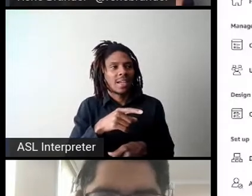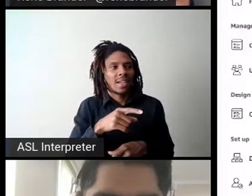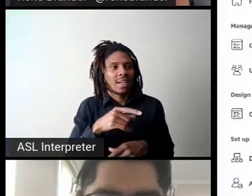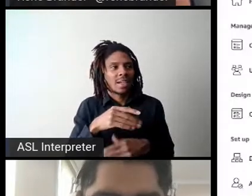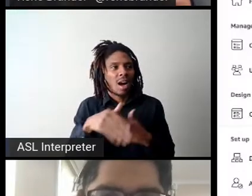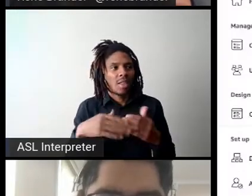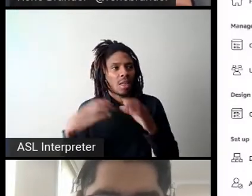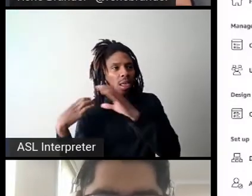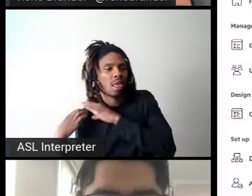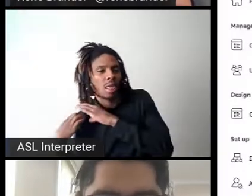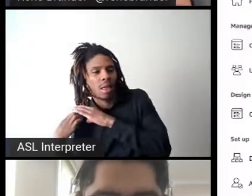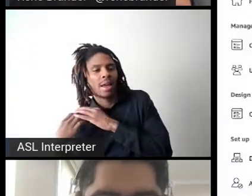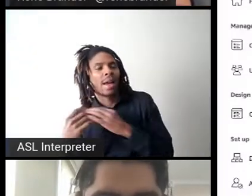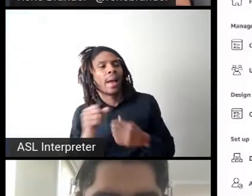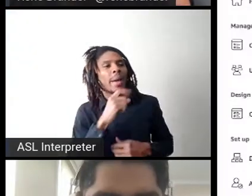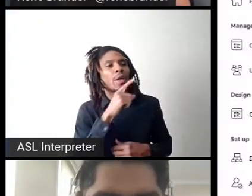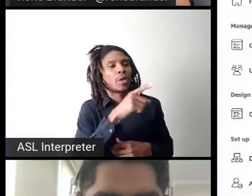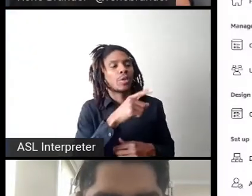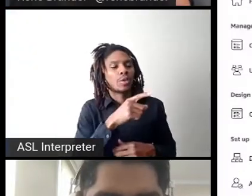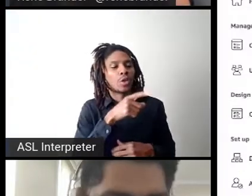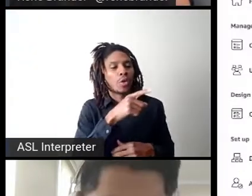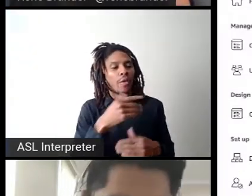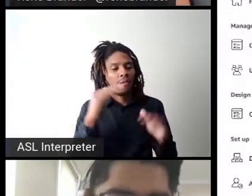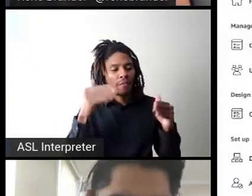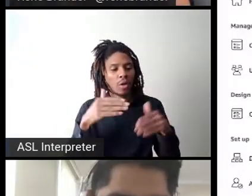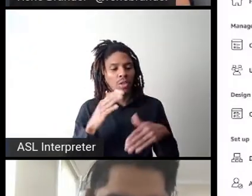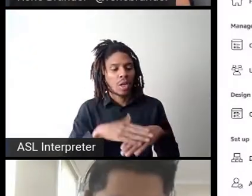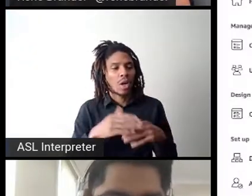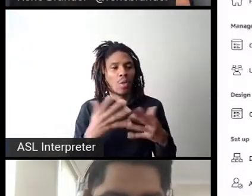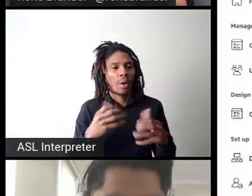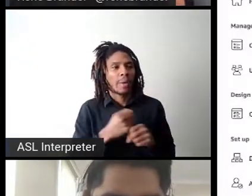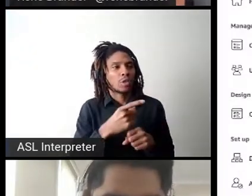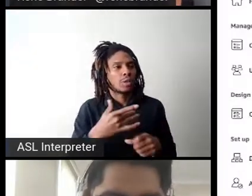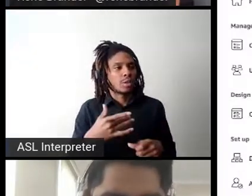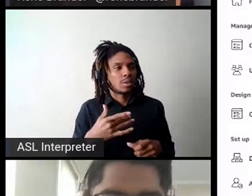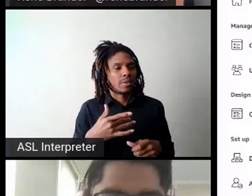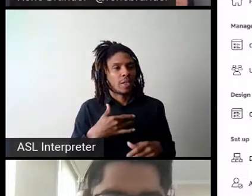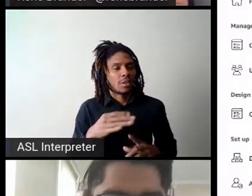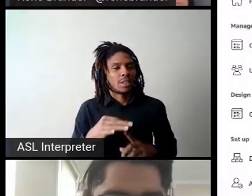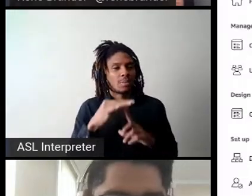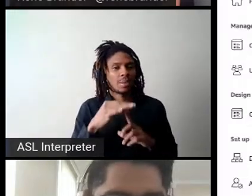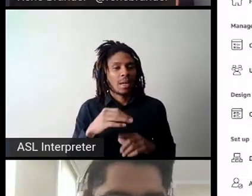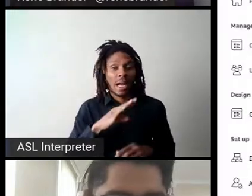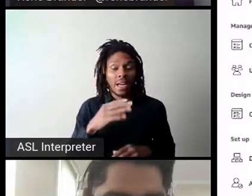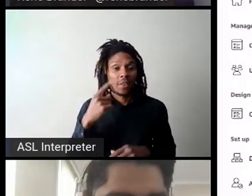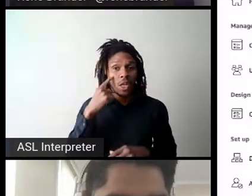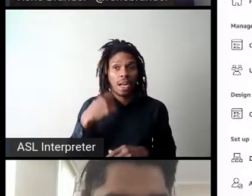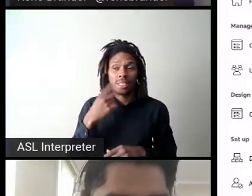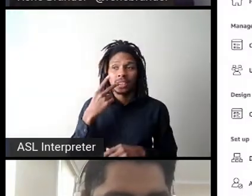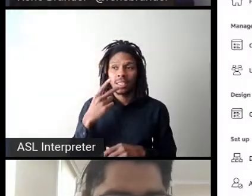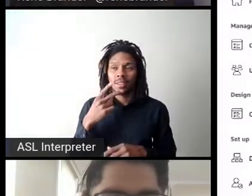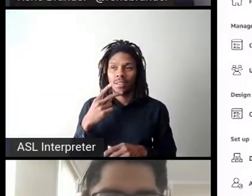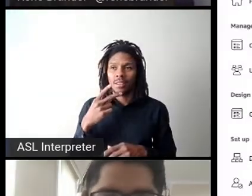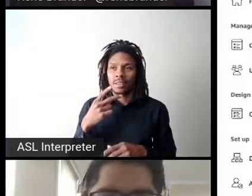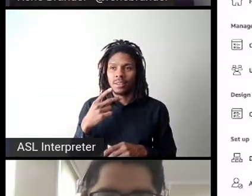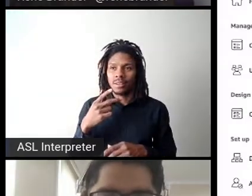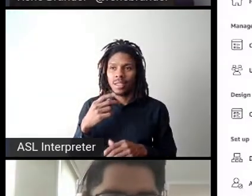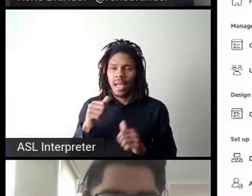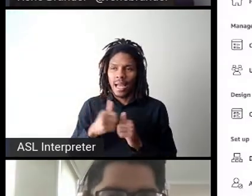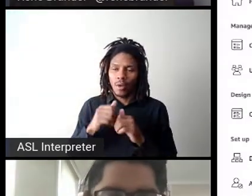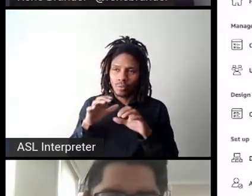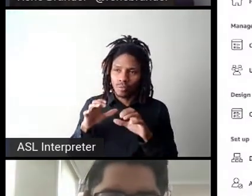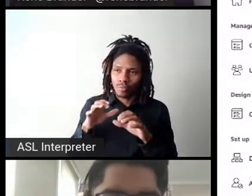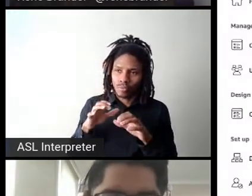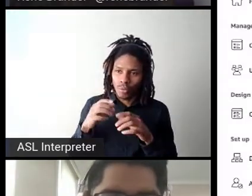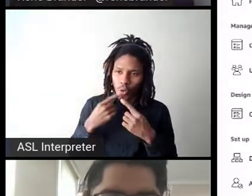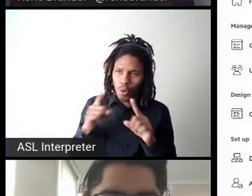let you focus on what makes you special. I never thought I'd see it applied to front-end web development, but that's awesome, right? I can